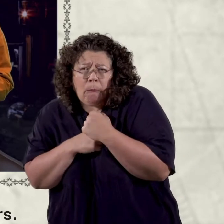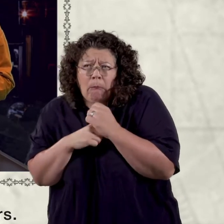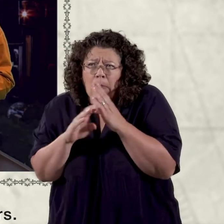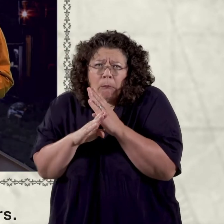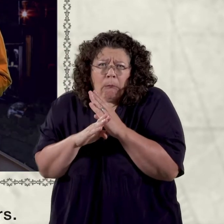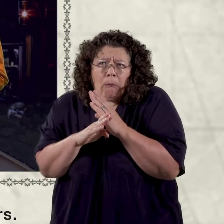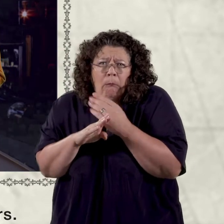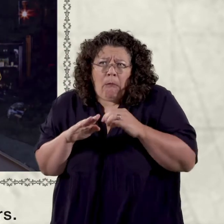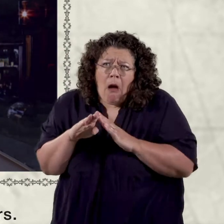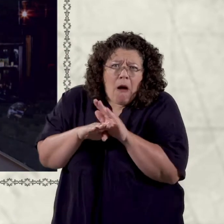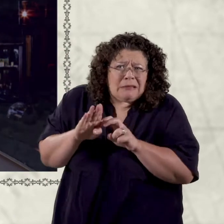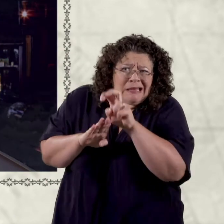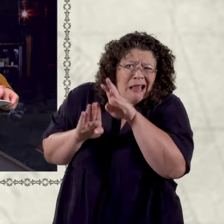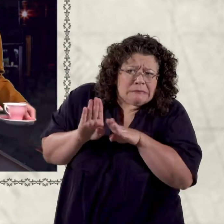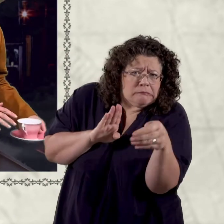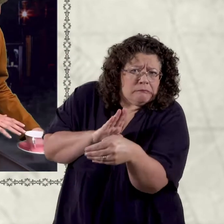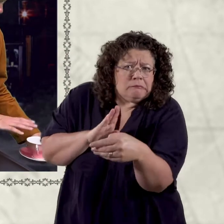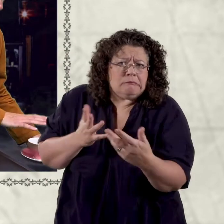hours. Yeah, well,